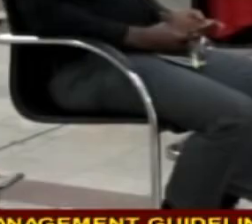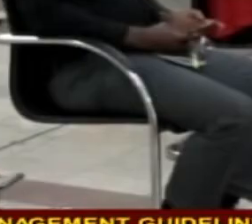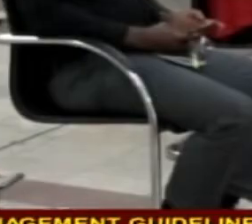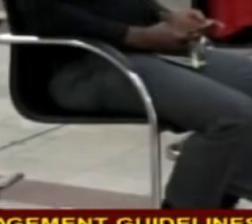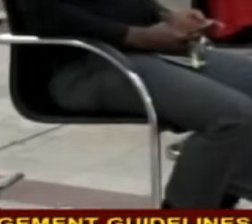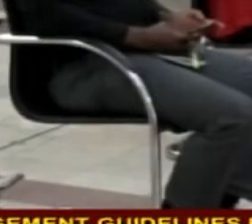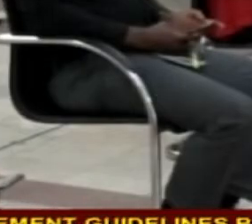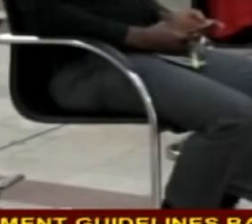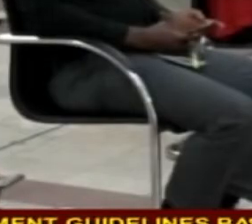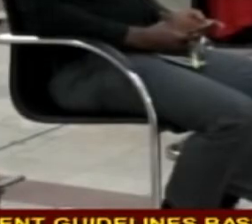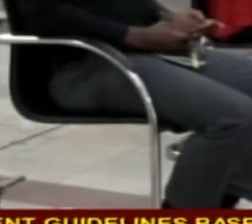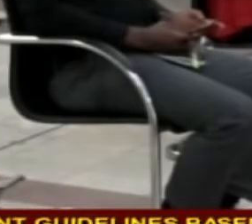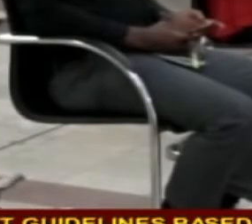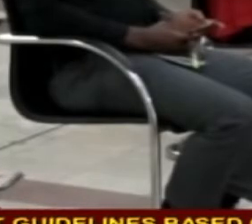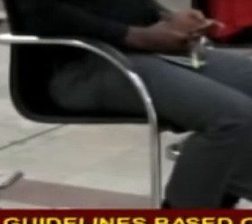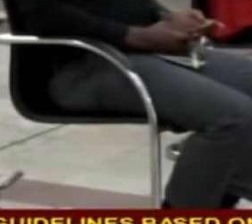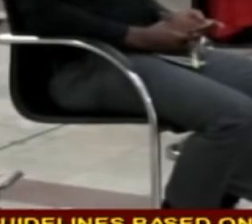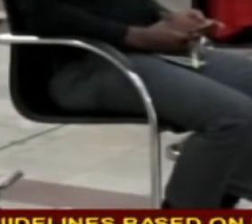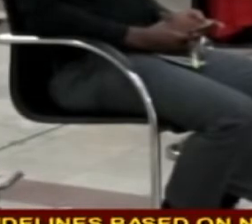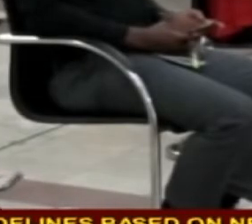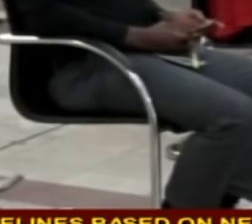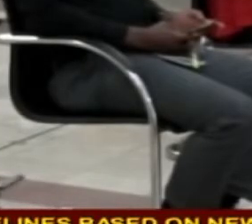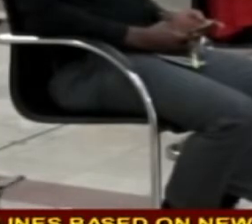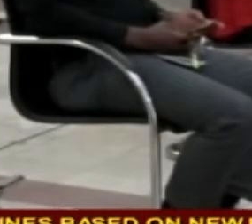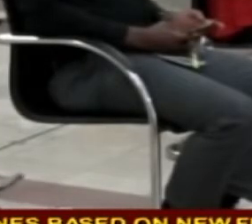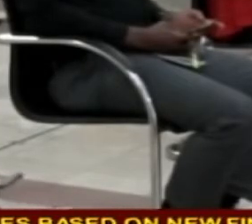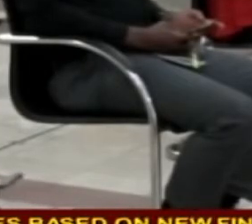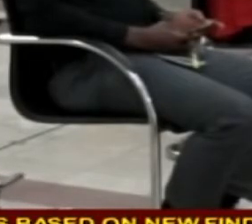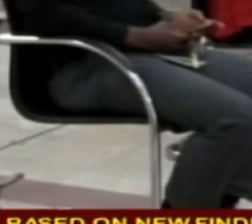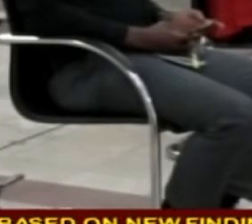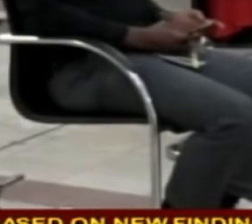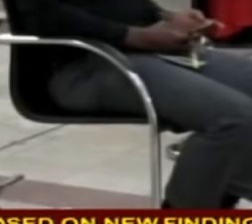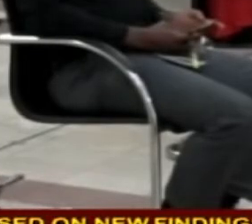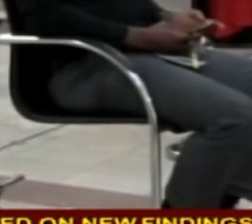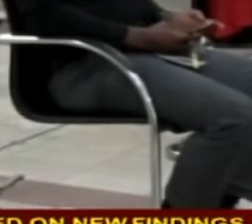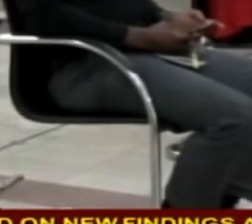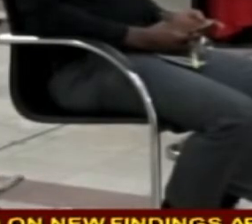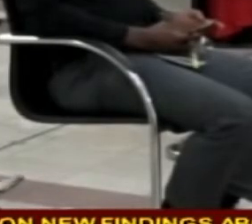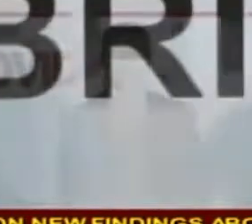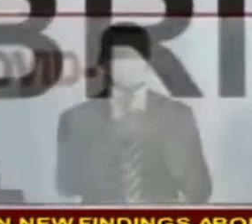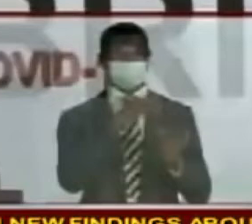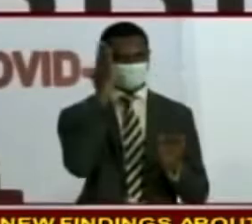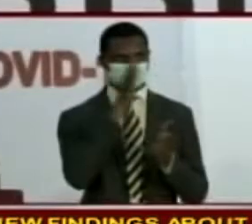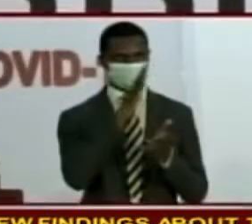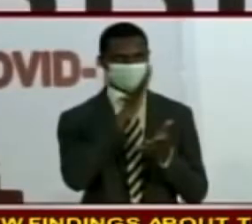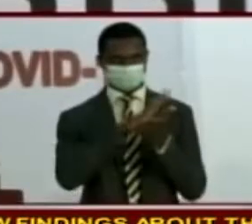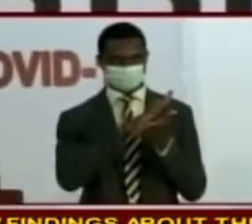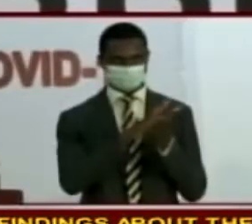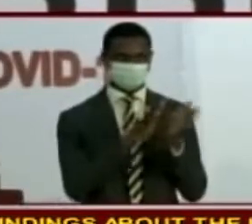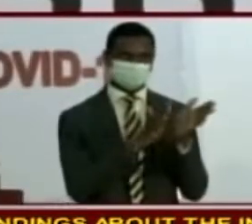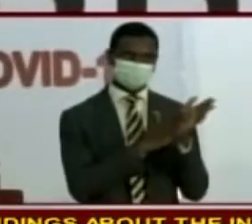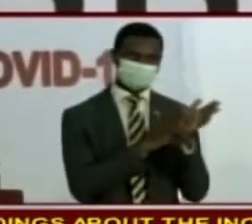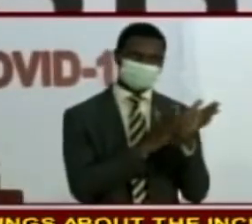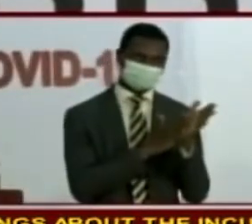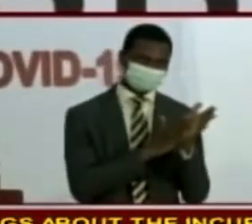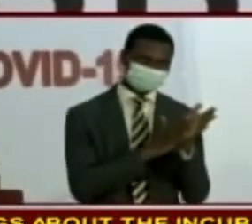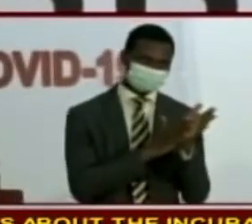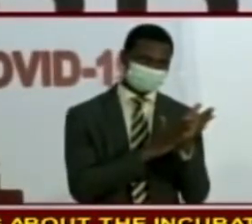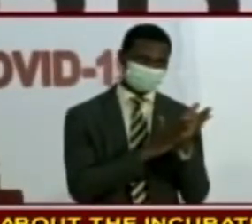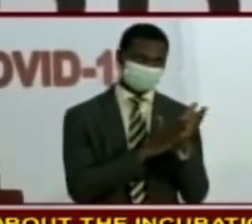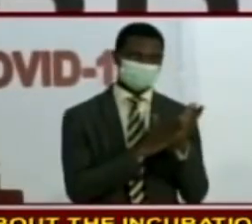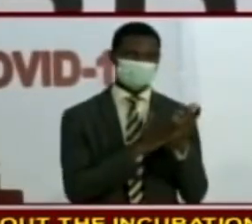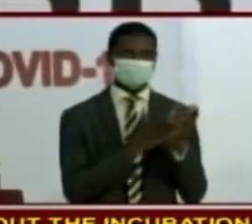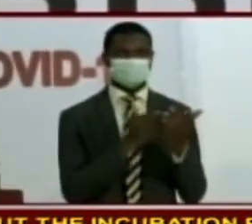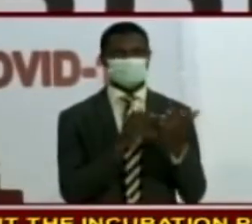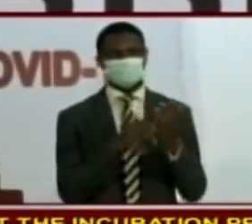There were 2 questions. One, whether we will decontaminate and disinfect schools before they open. That's